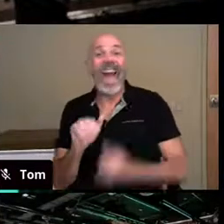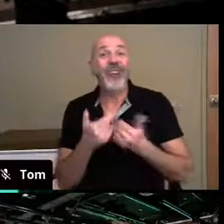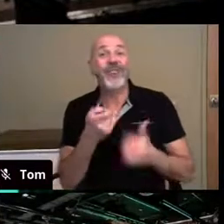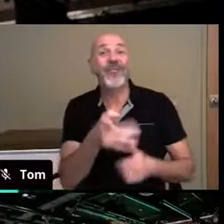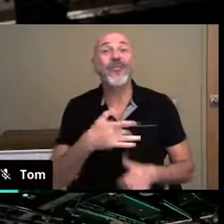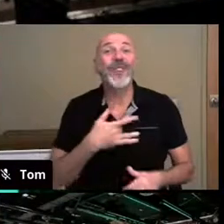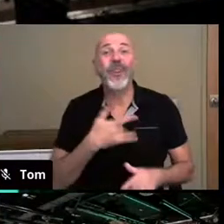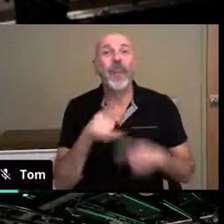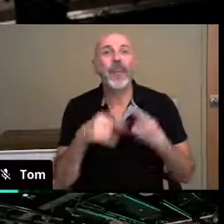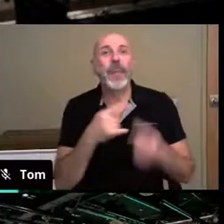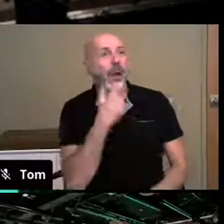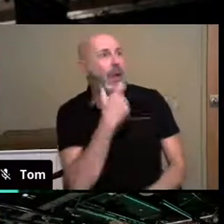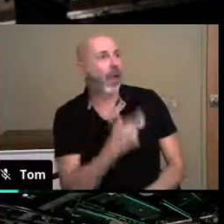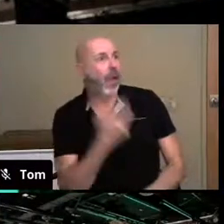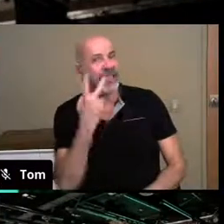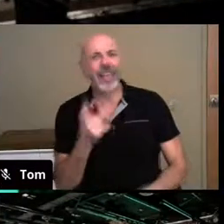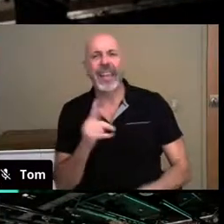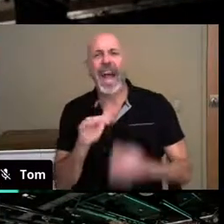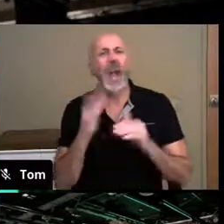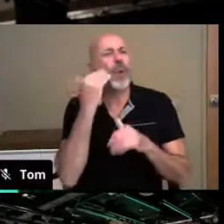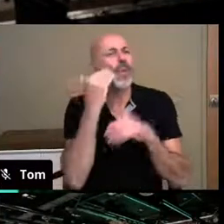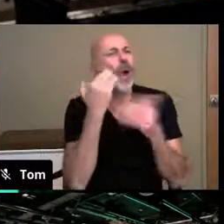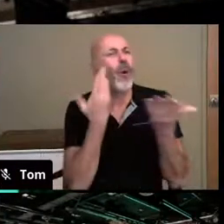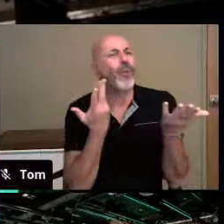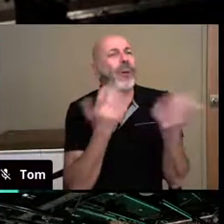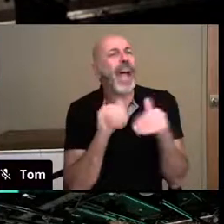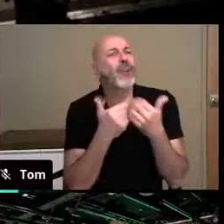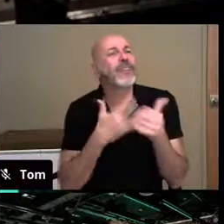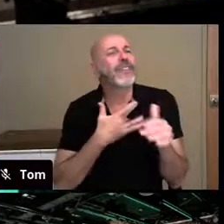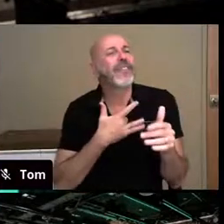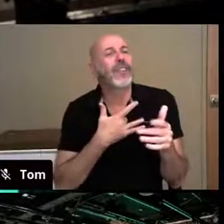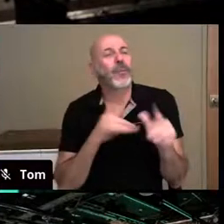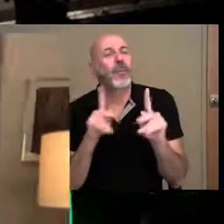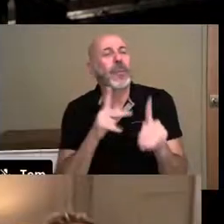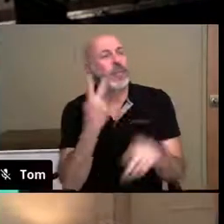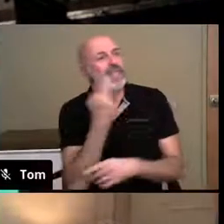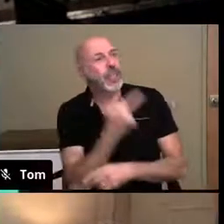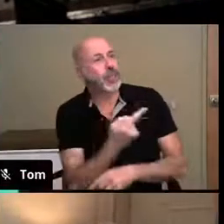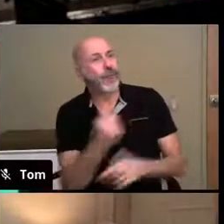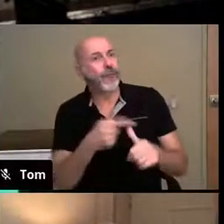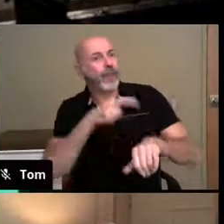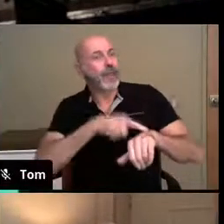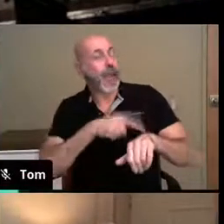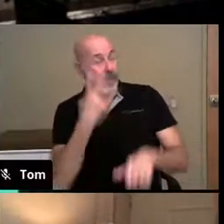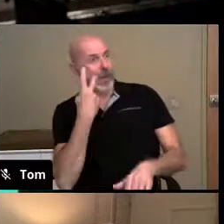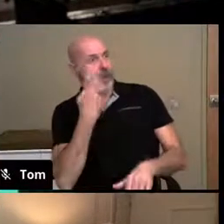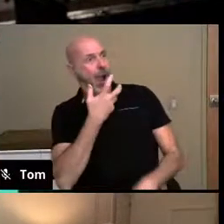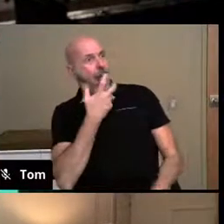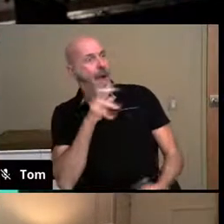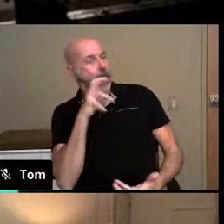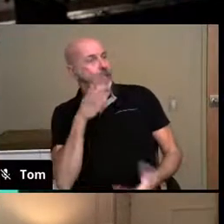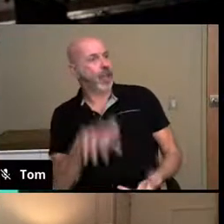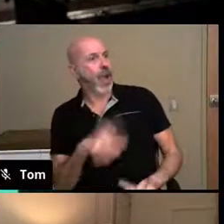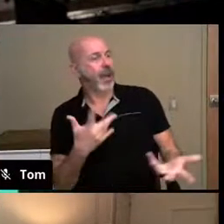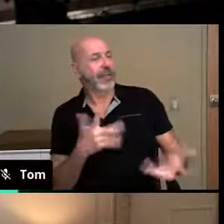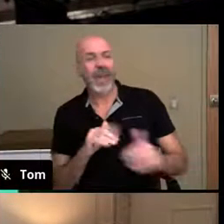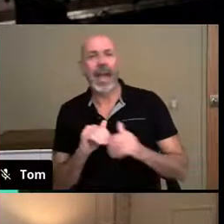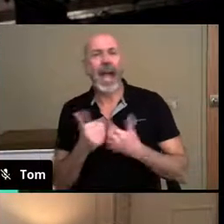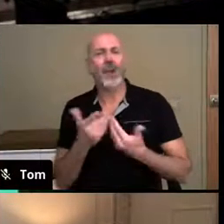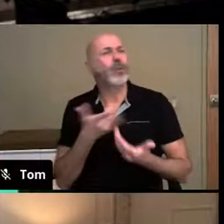feel? Like, I want to know that. What brings up for you with that